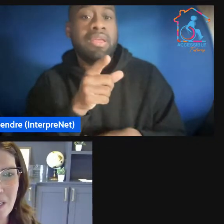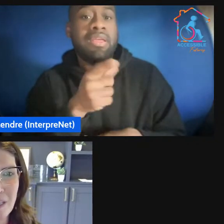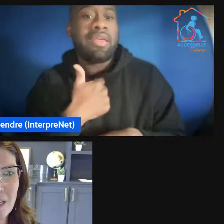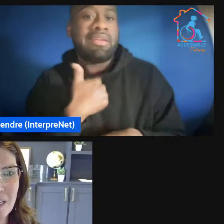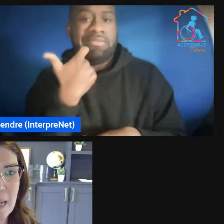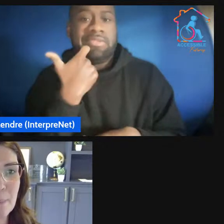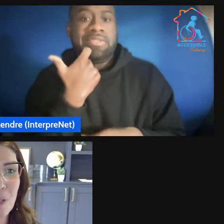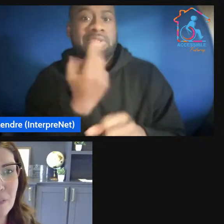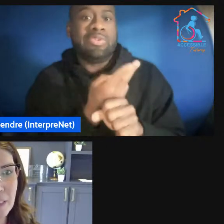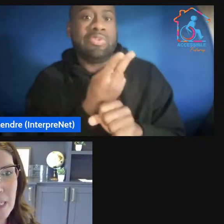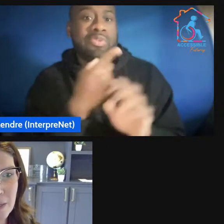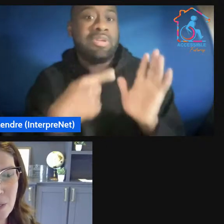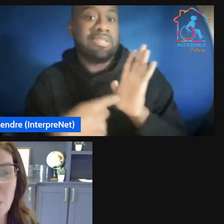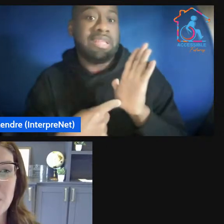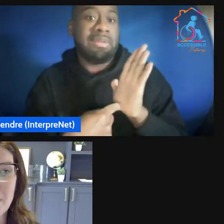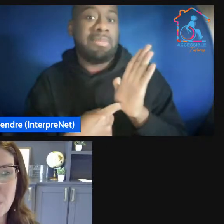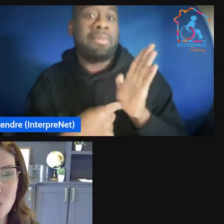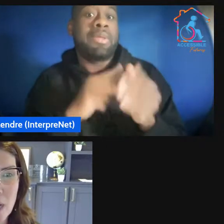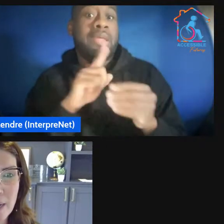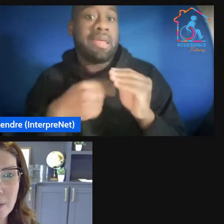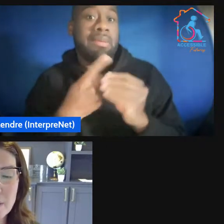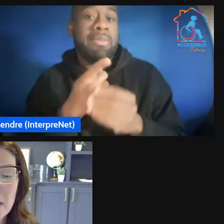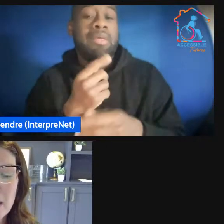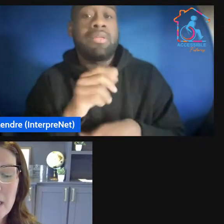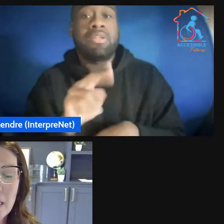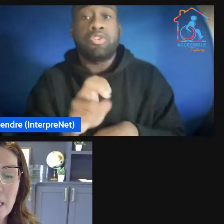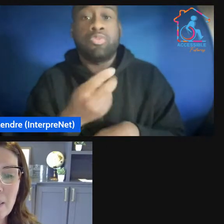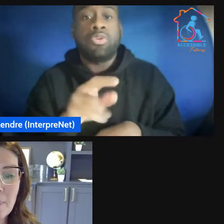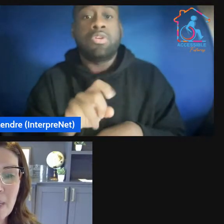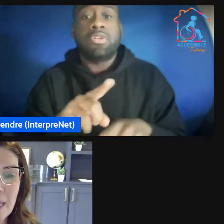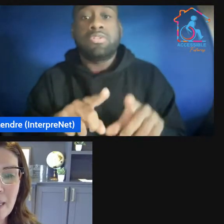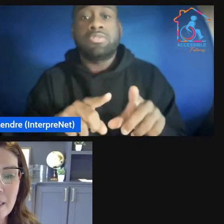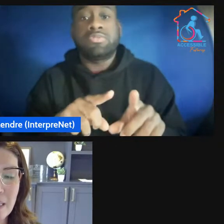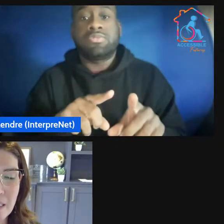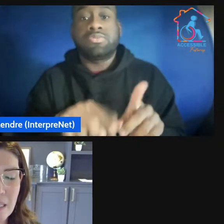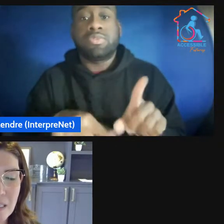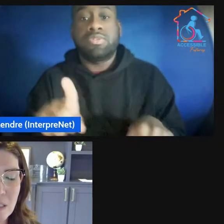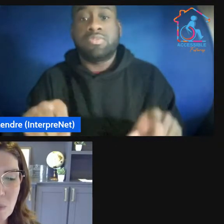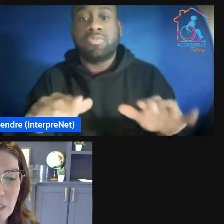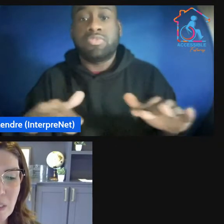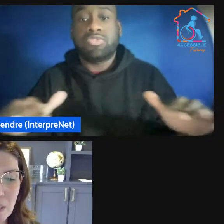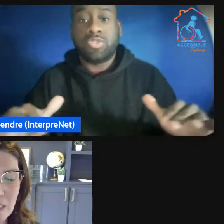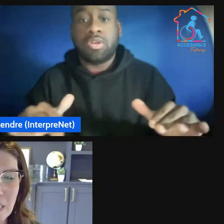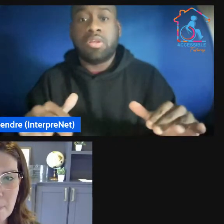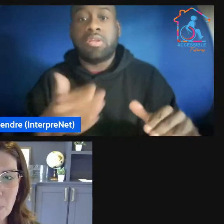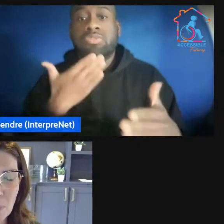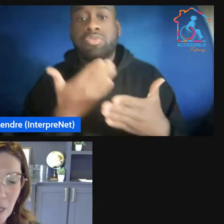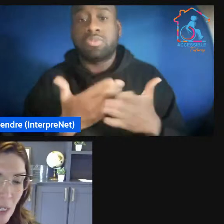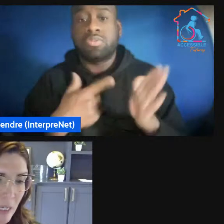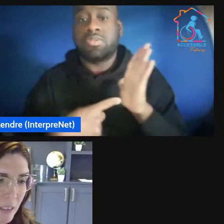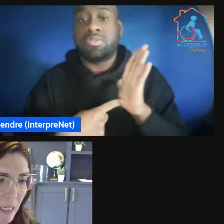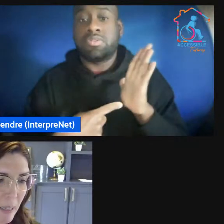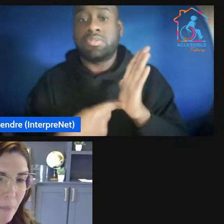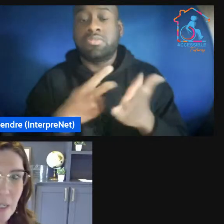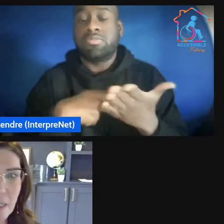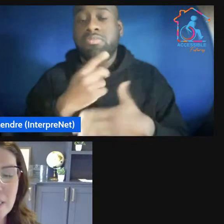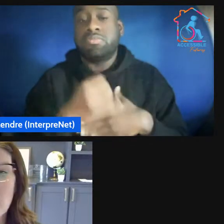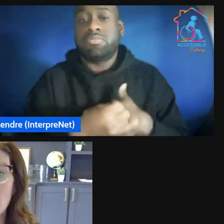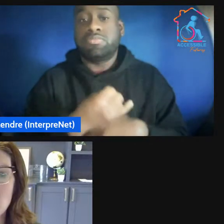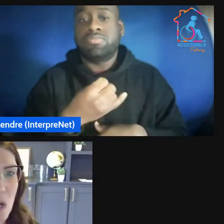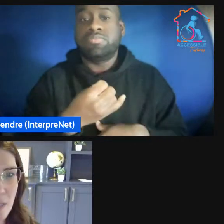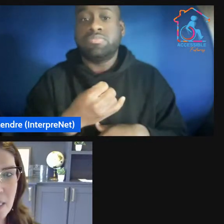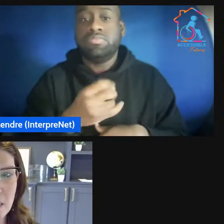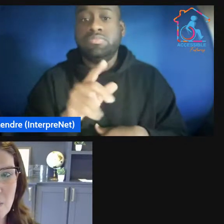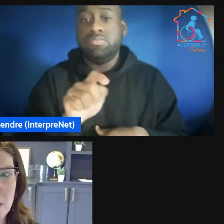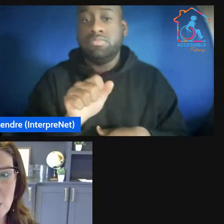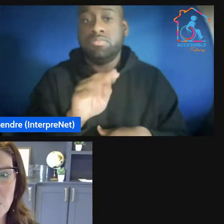used the example of a neurodiverse child. And this is a really good example project. The